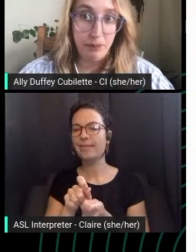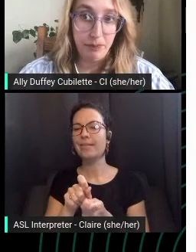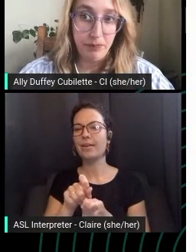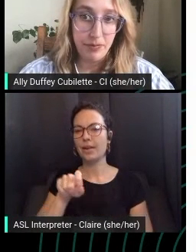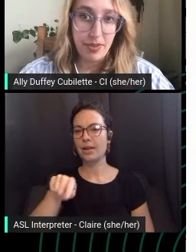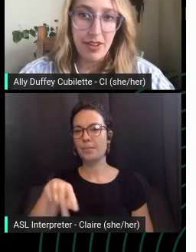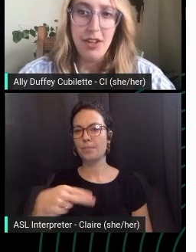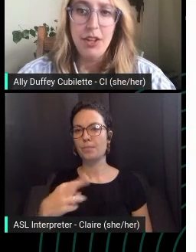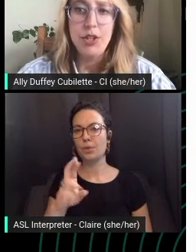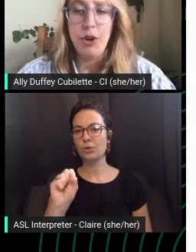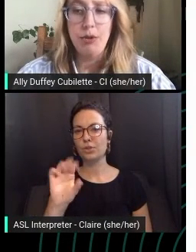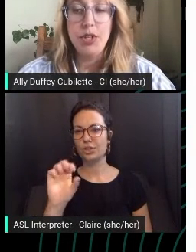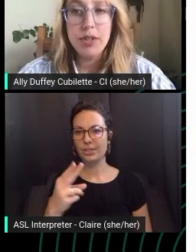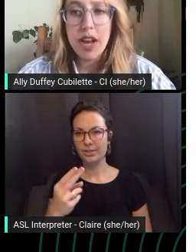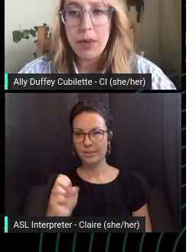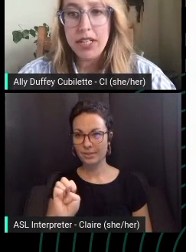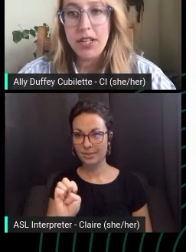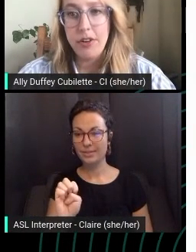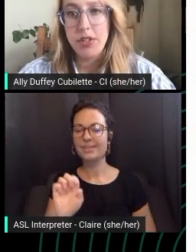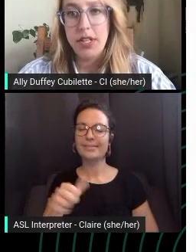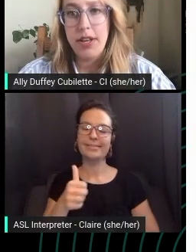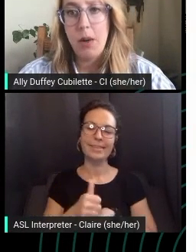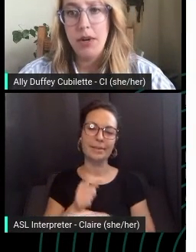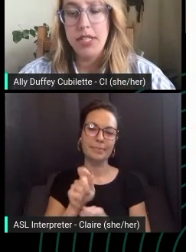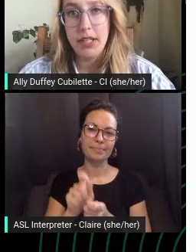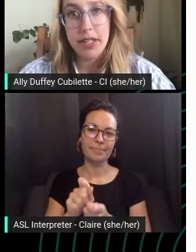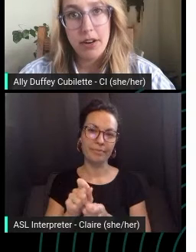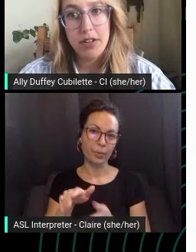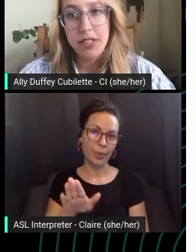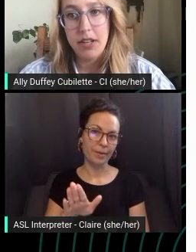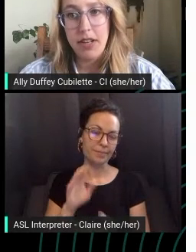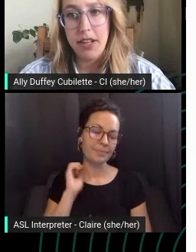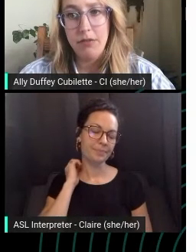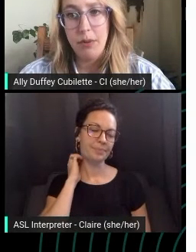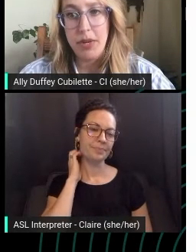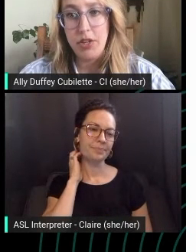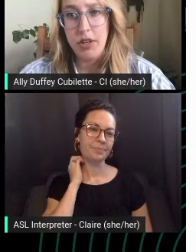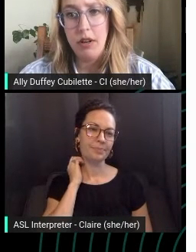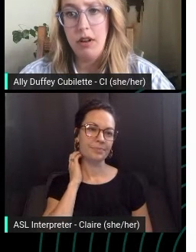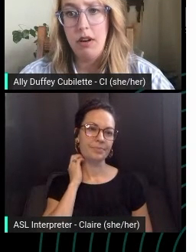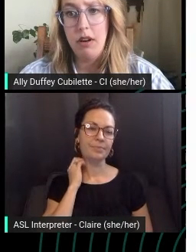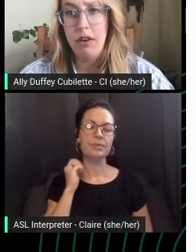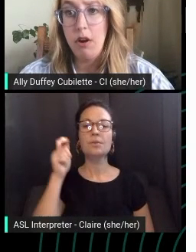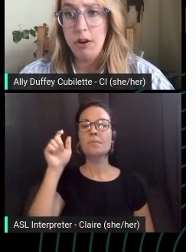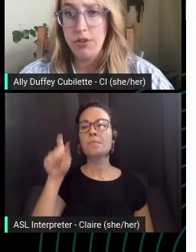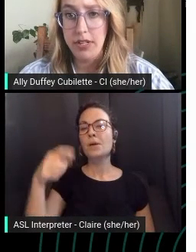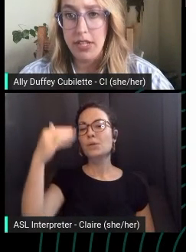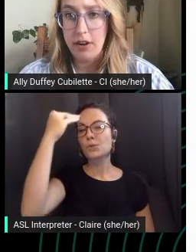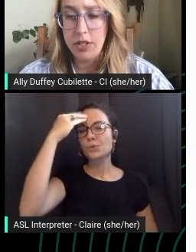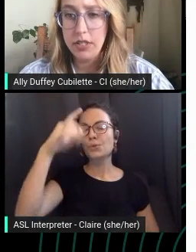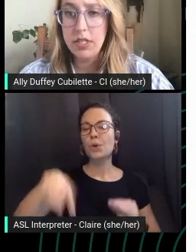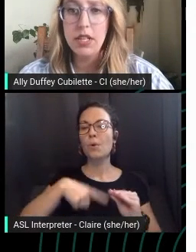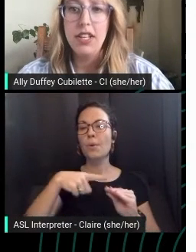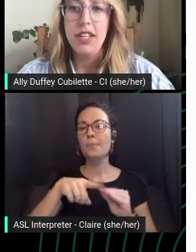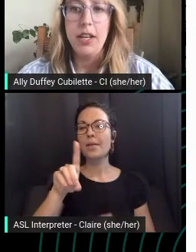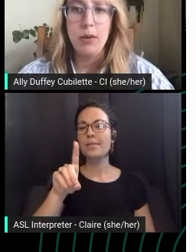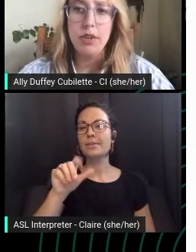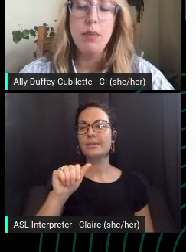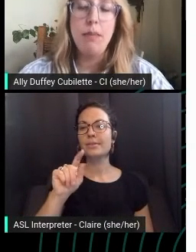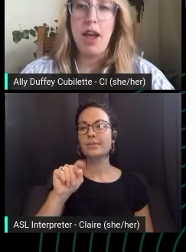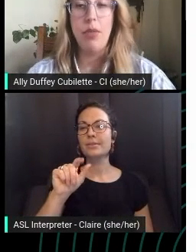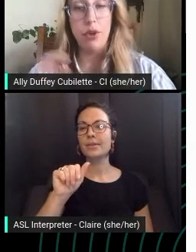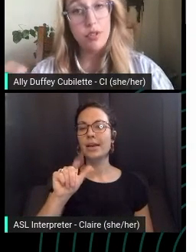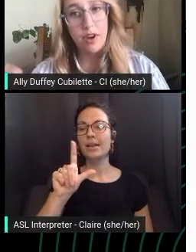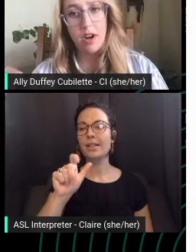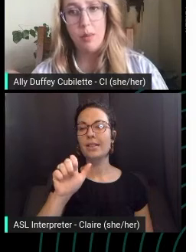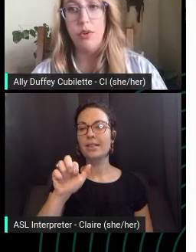way. So to do that, we need to understand how our data layer is sending information on our transactions in order